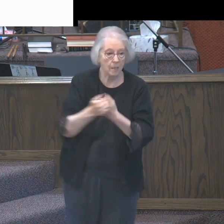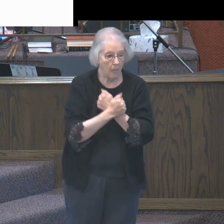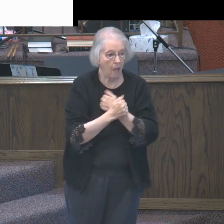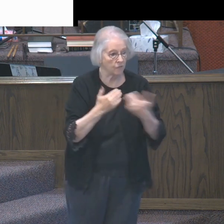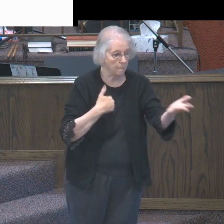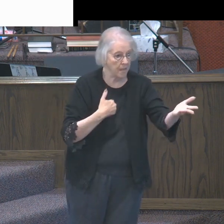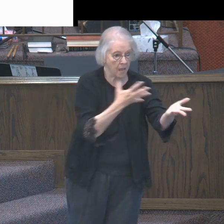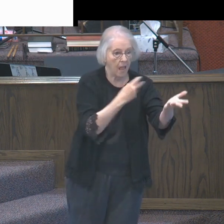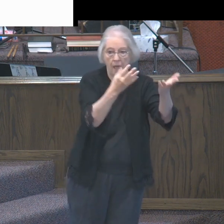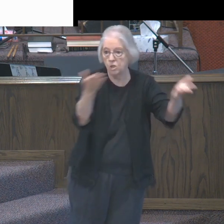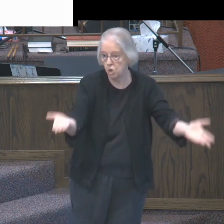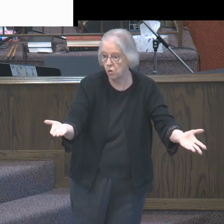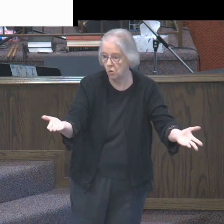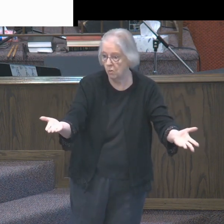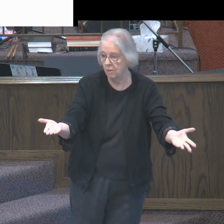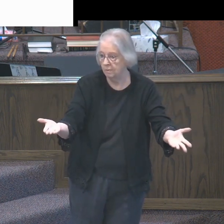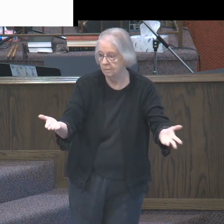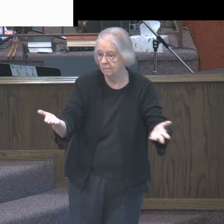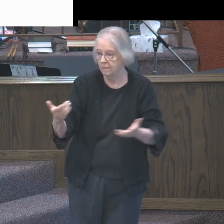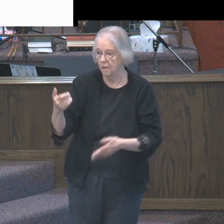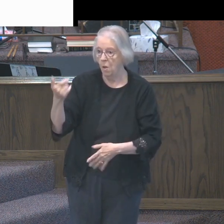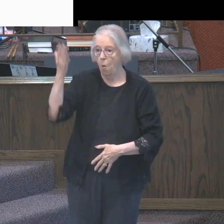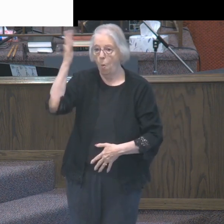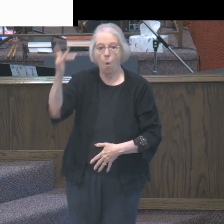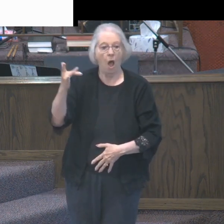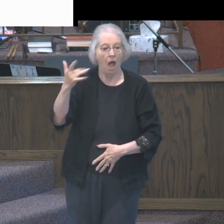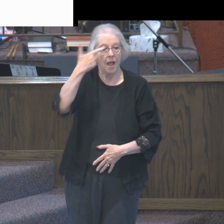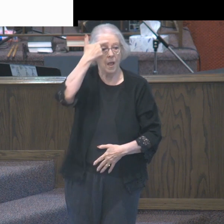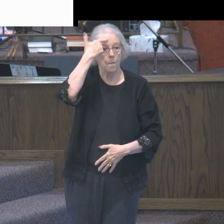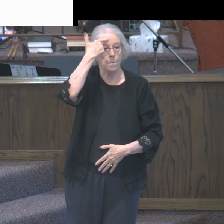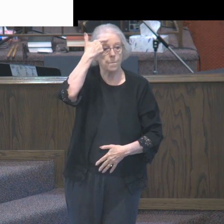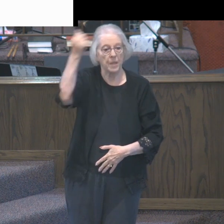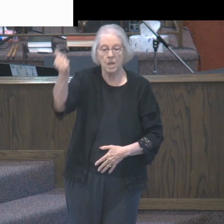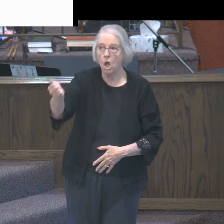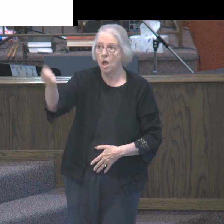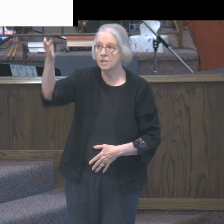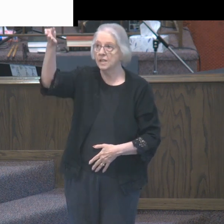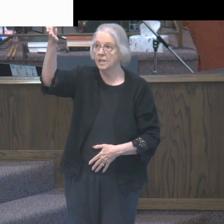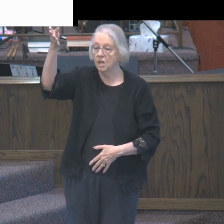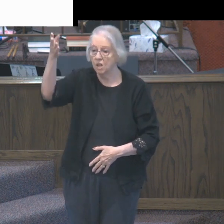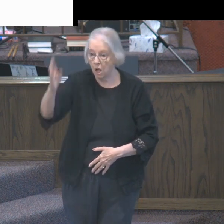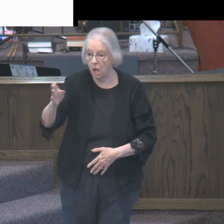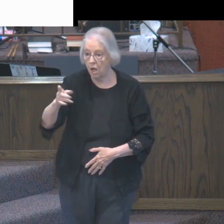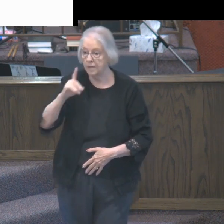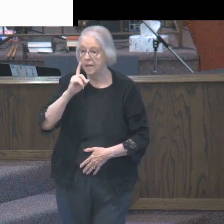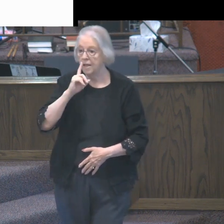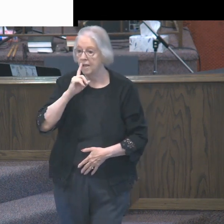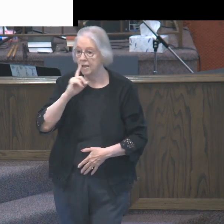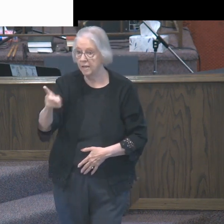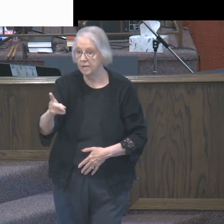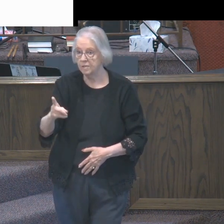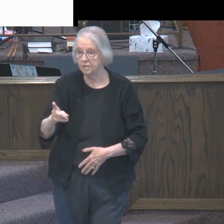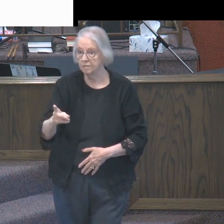Because why? Again, because why? Because he is, by definition, love.